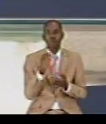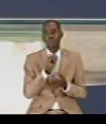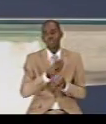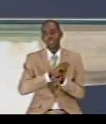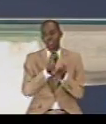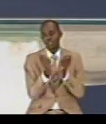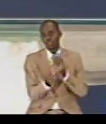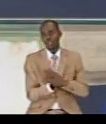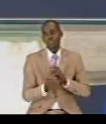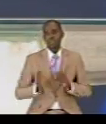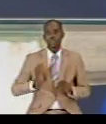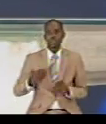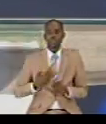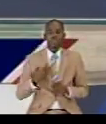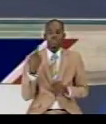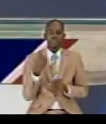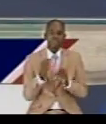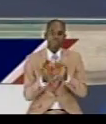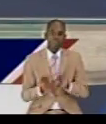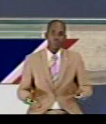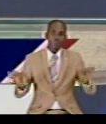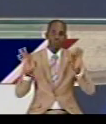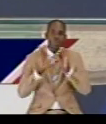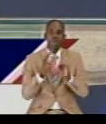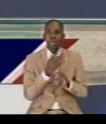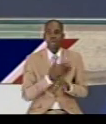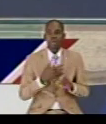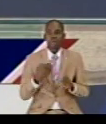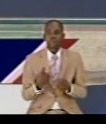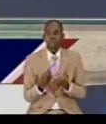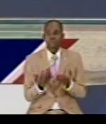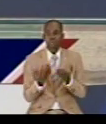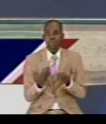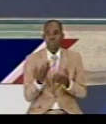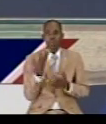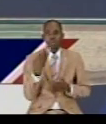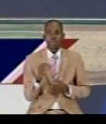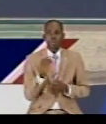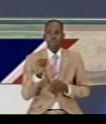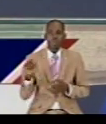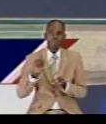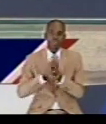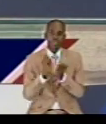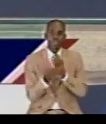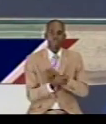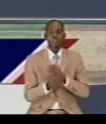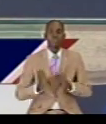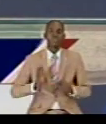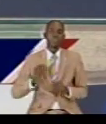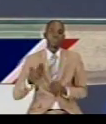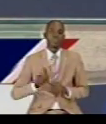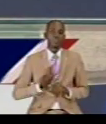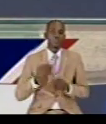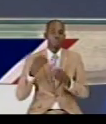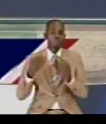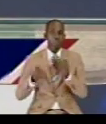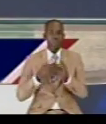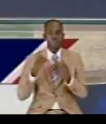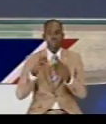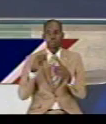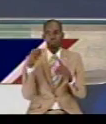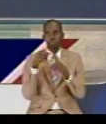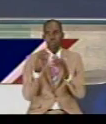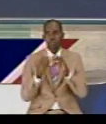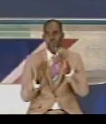The priority and the pursuit of a transformed soul. Number one,